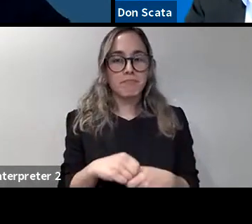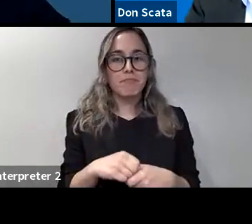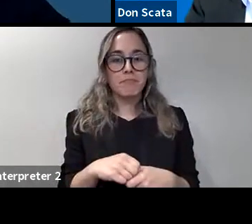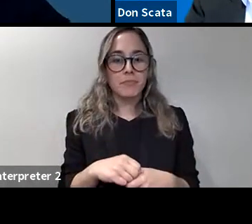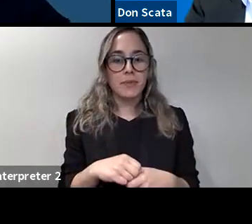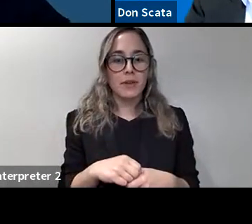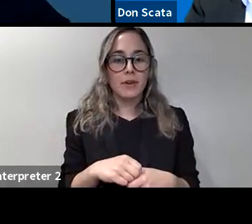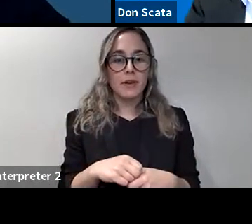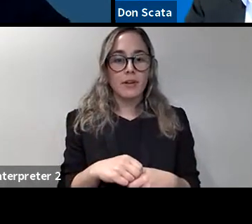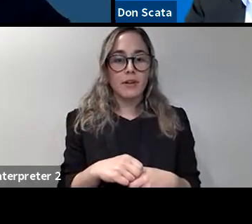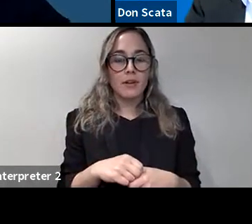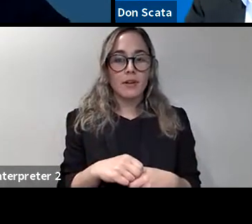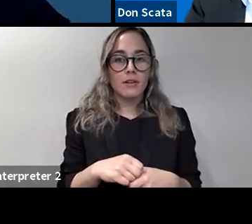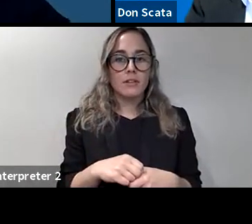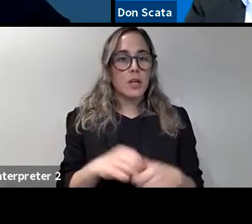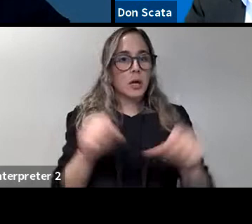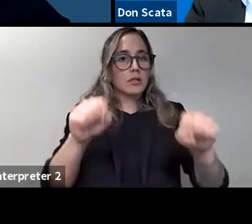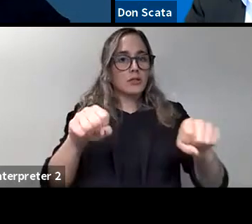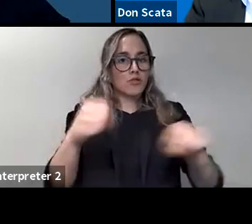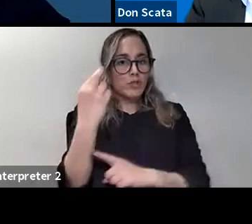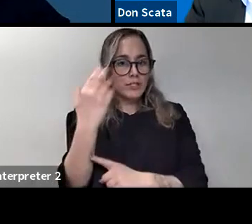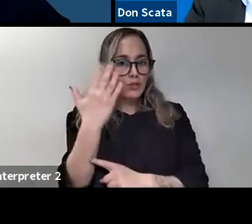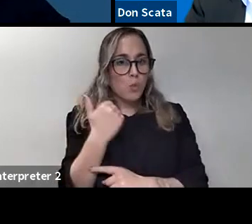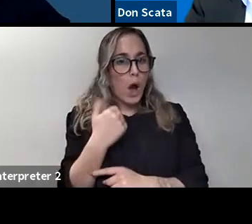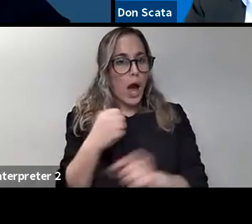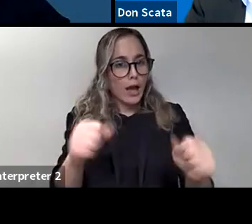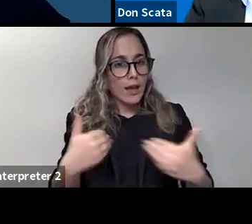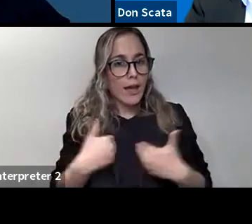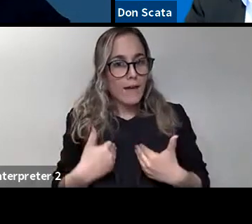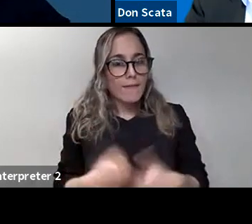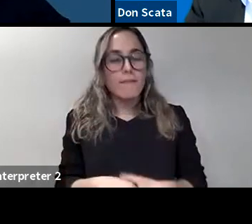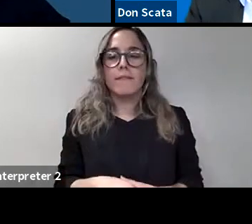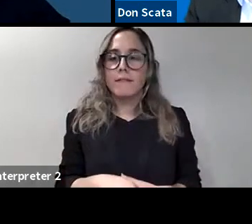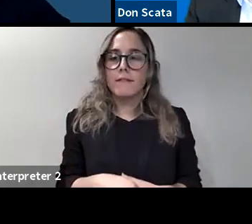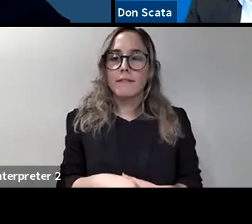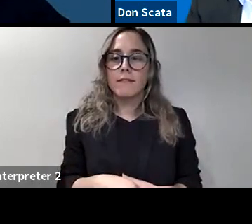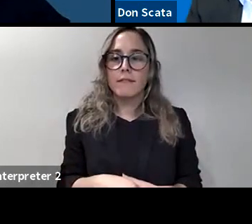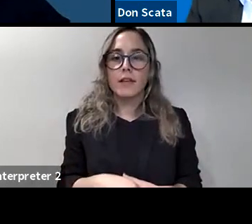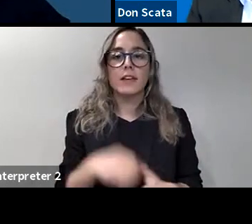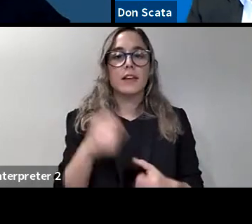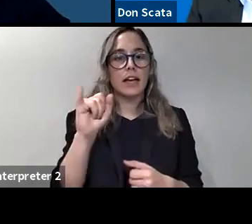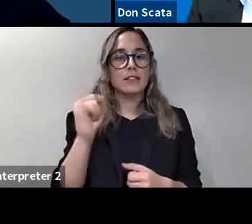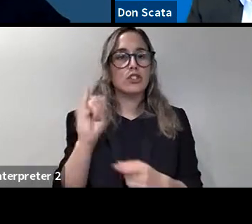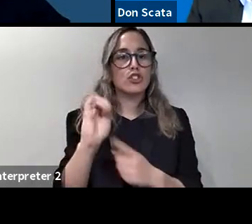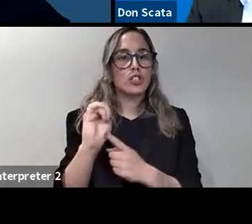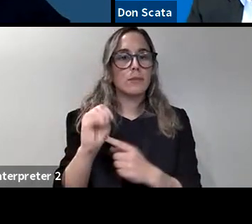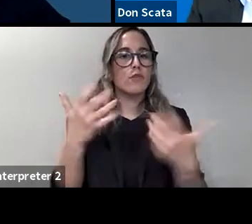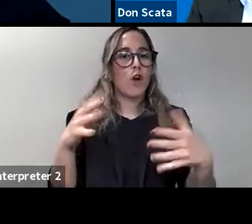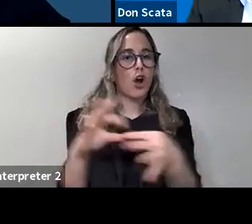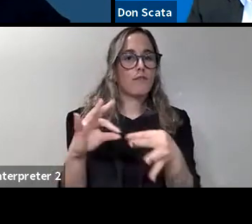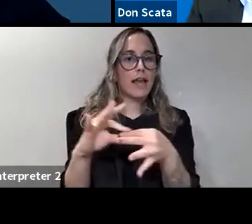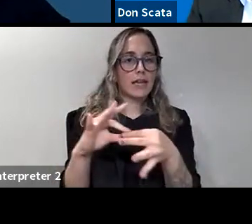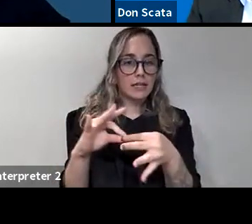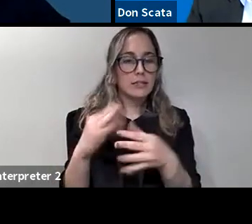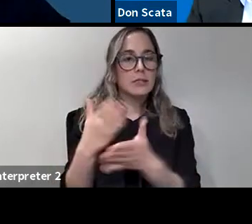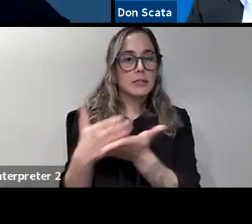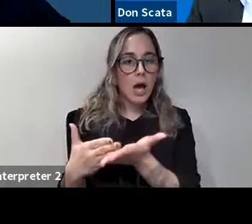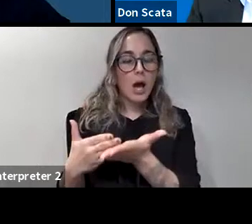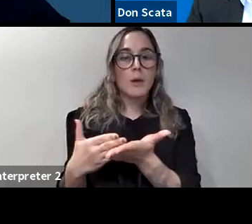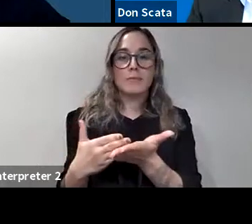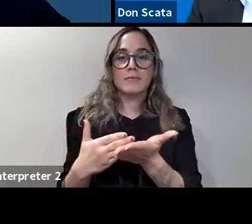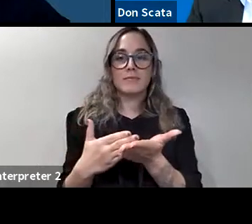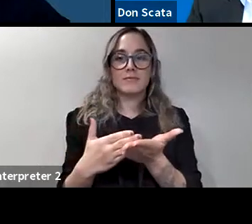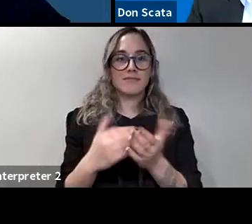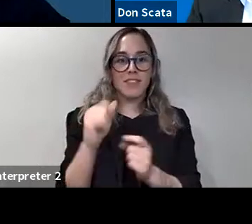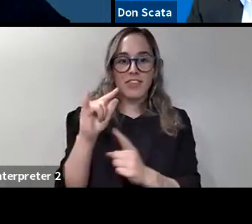there are a lot of potential reasons why. I mean, you know, and as you've covered, Jim and others, the nature of the